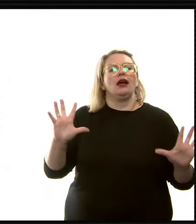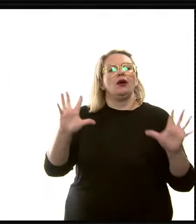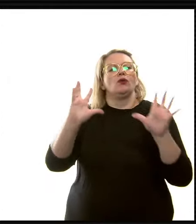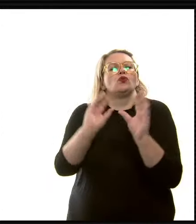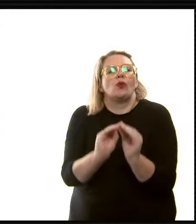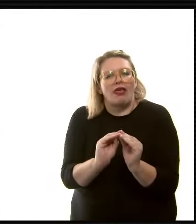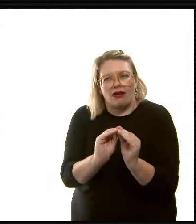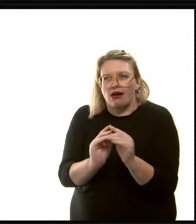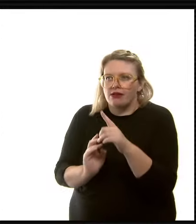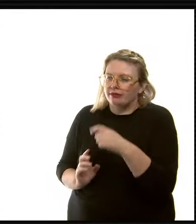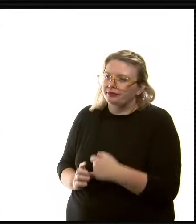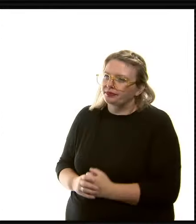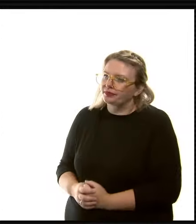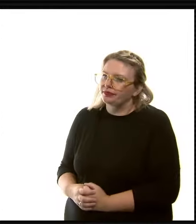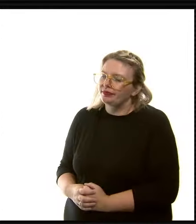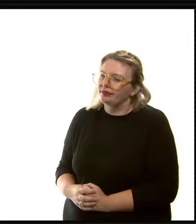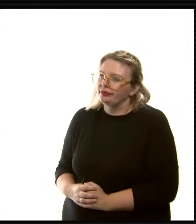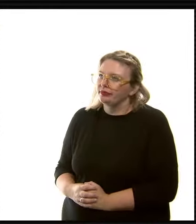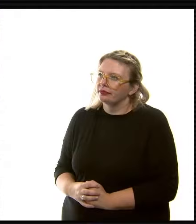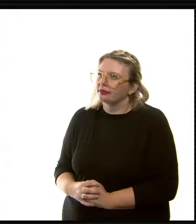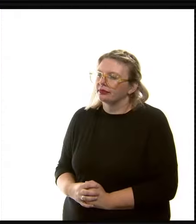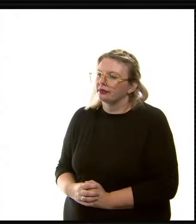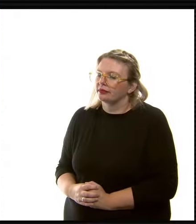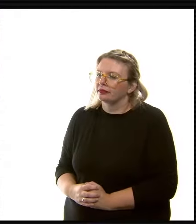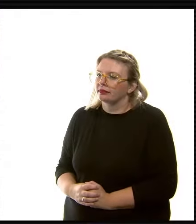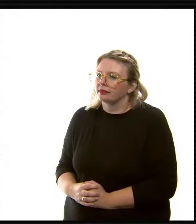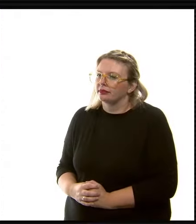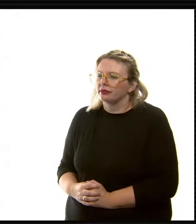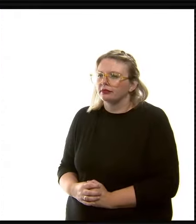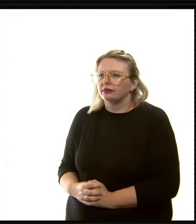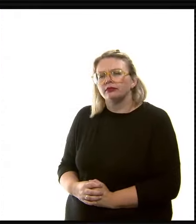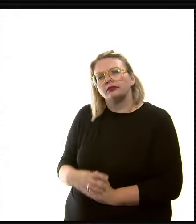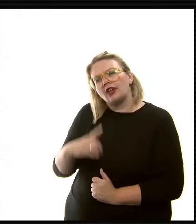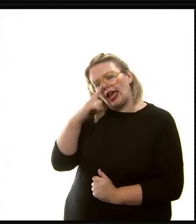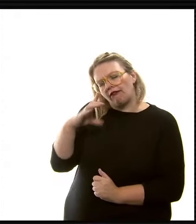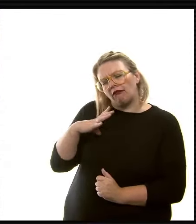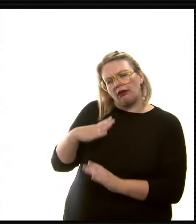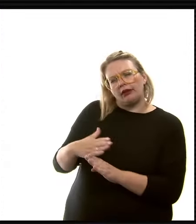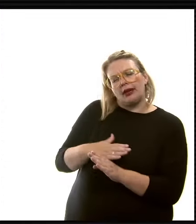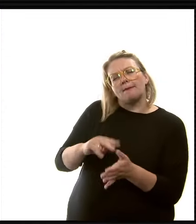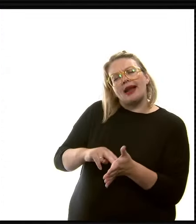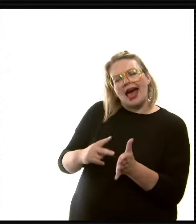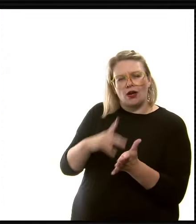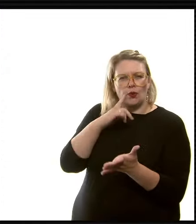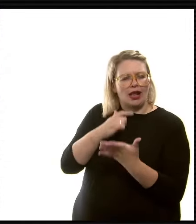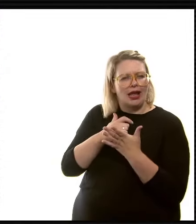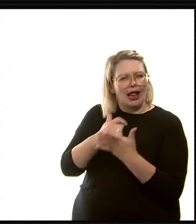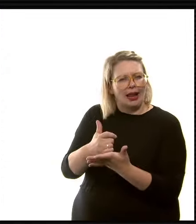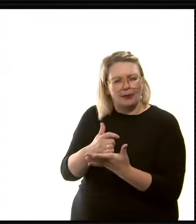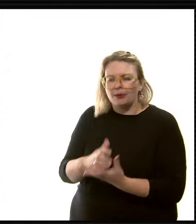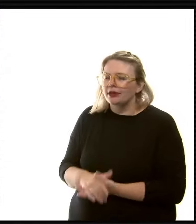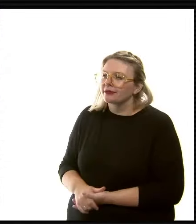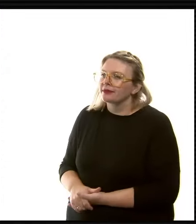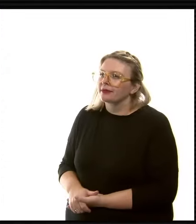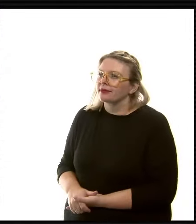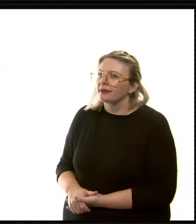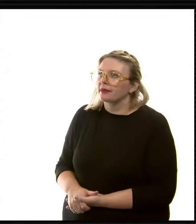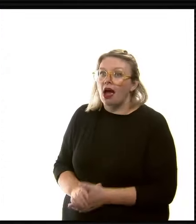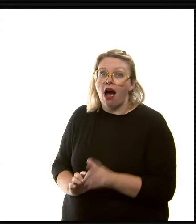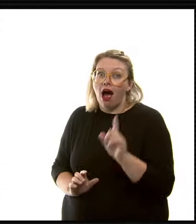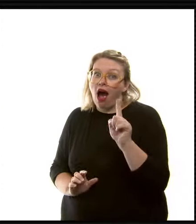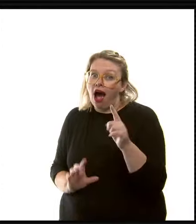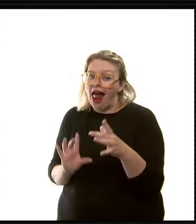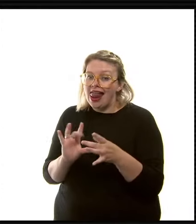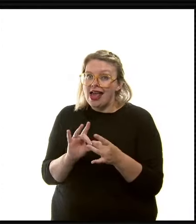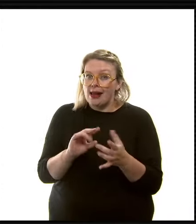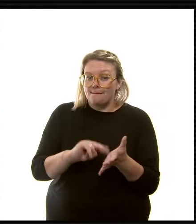it all up together, you create something this grandiose. Planning a little bit ahead goes a long way. Wise words. Speaking of planning,